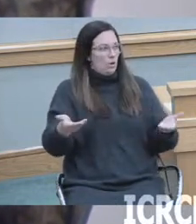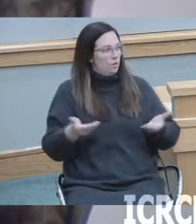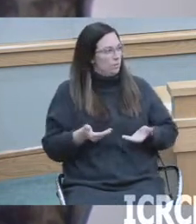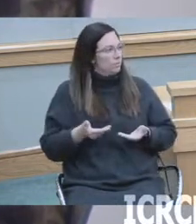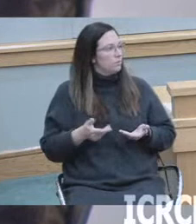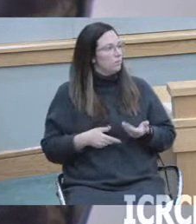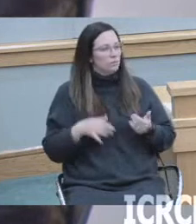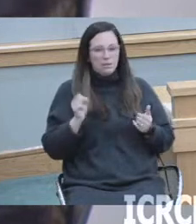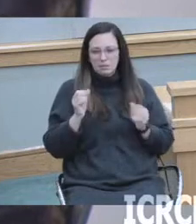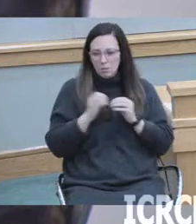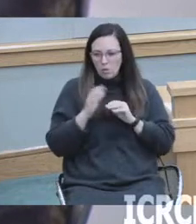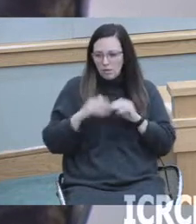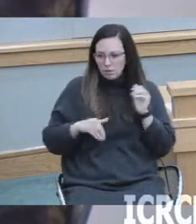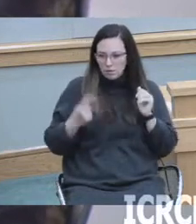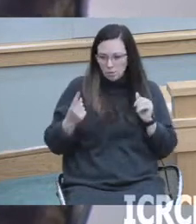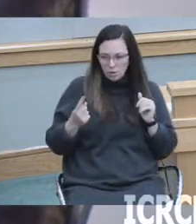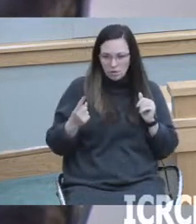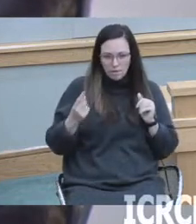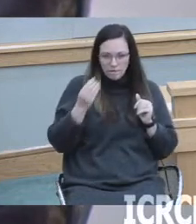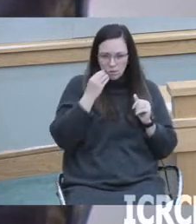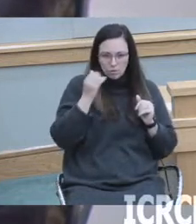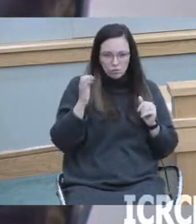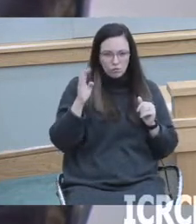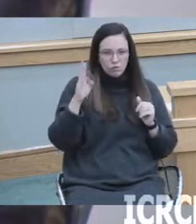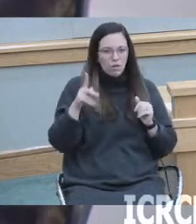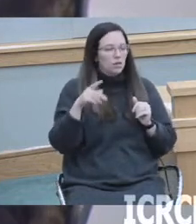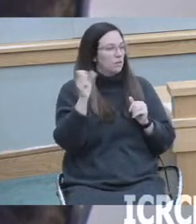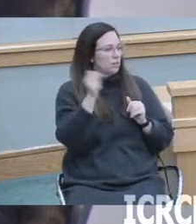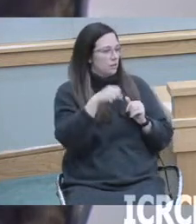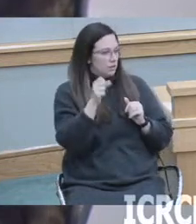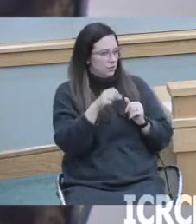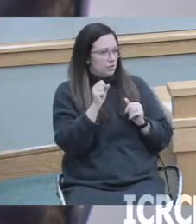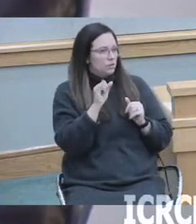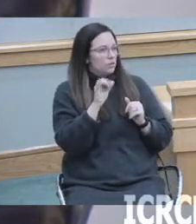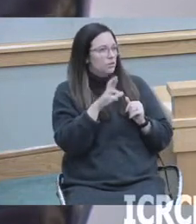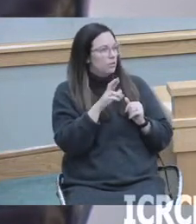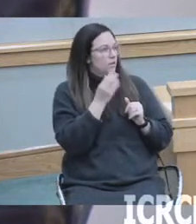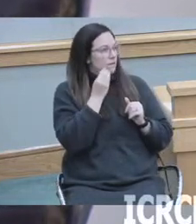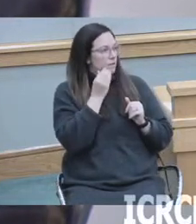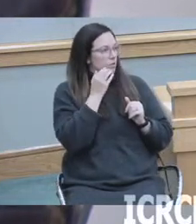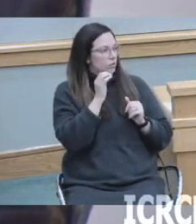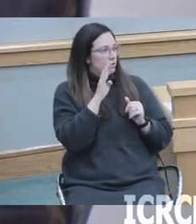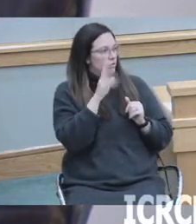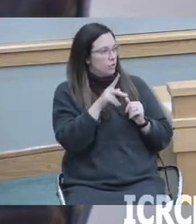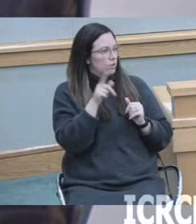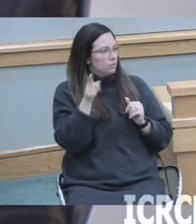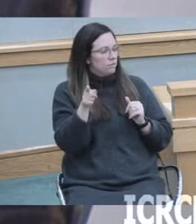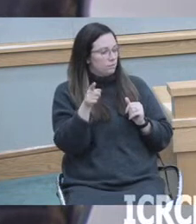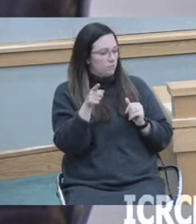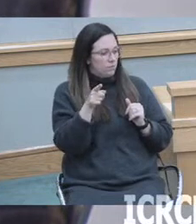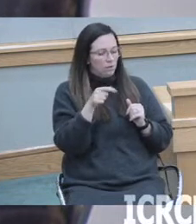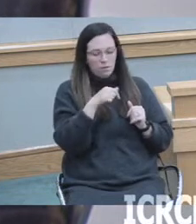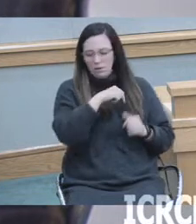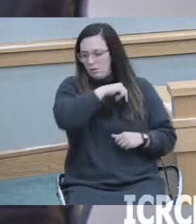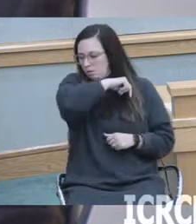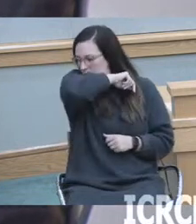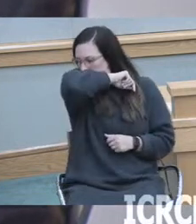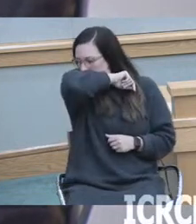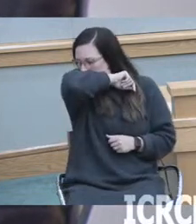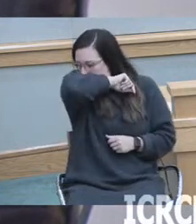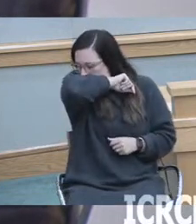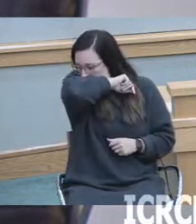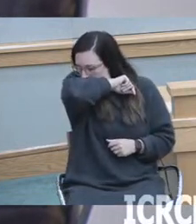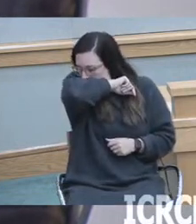there more than one food truck? Yes, sir. There's a food truck at the gas station on south on Reading